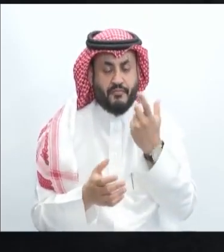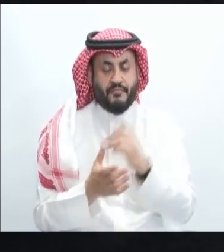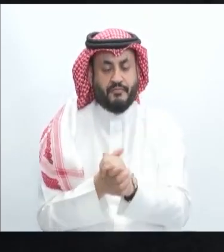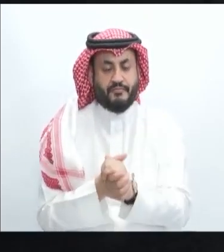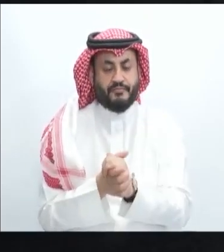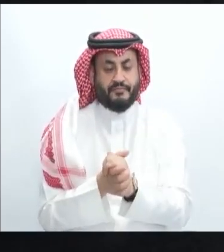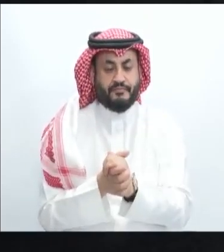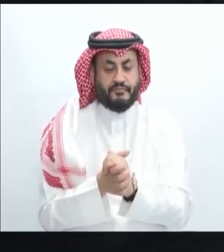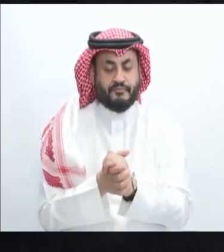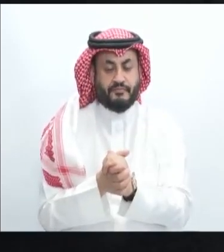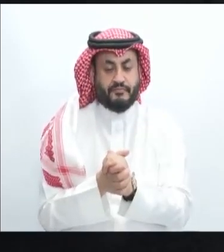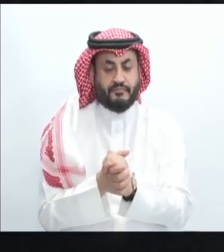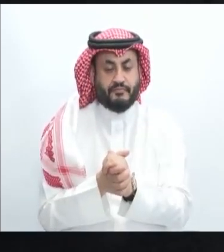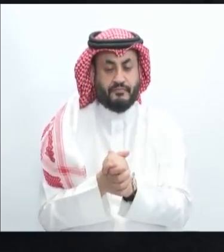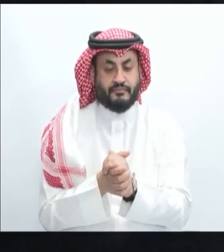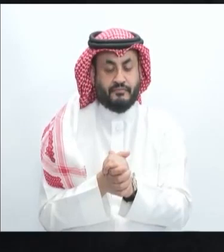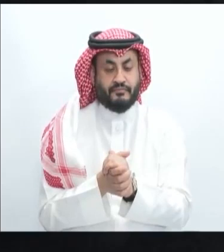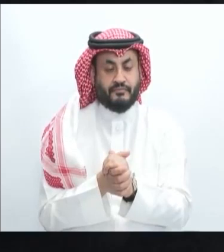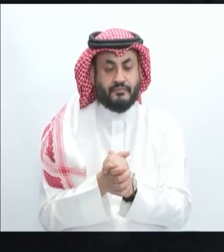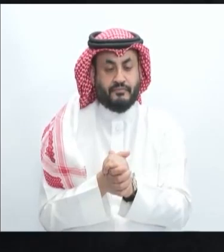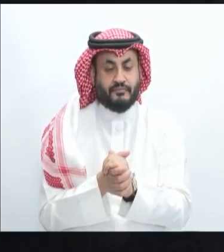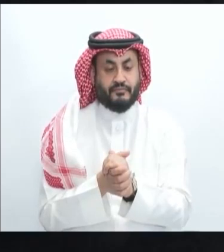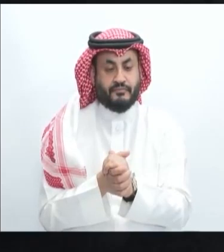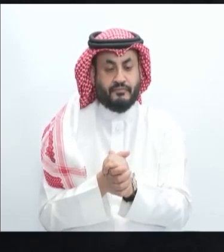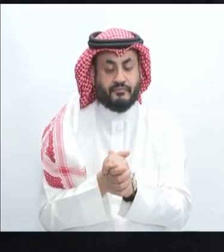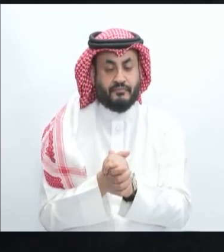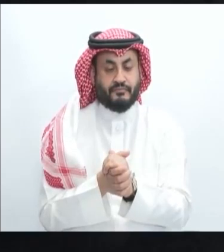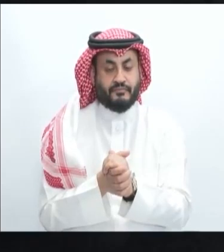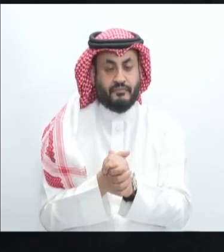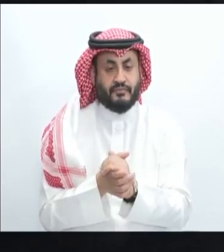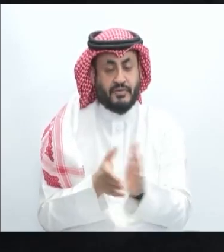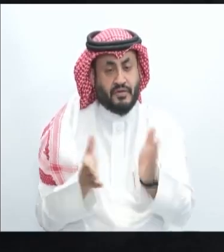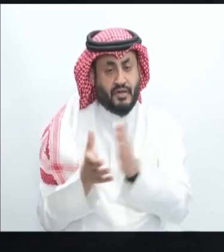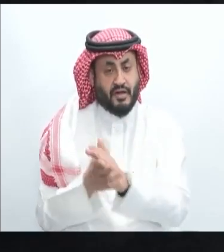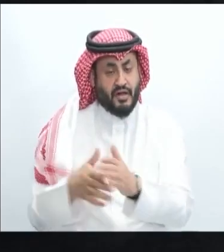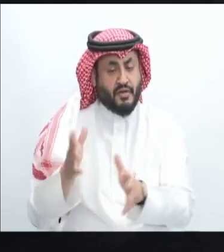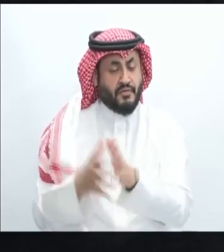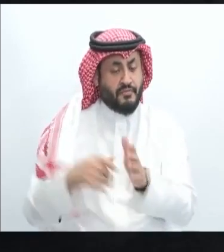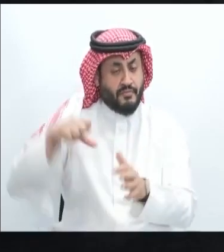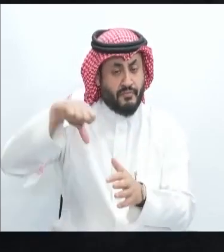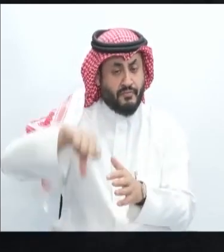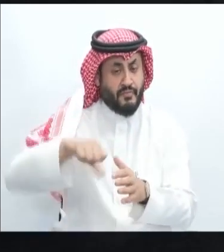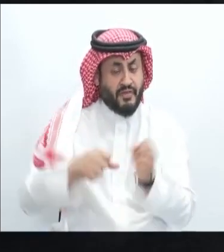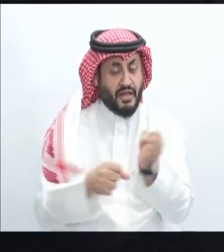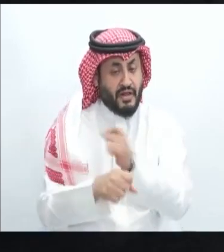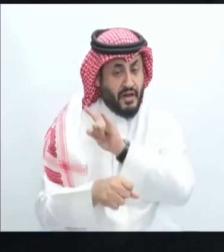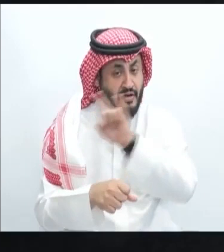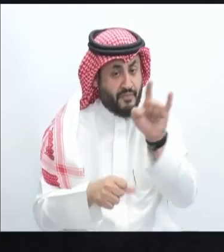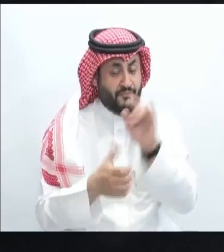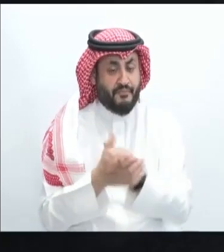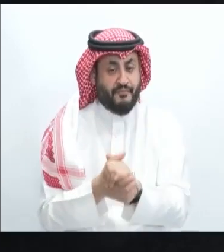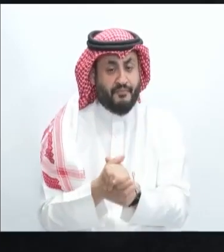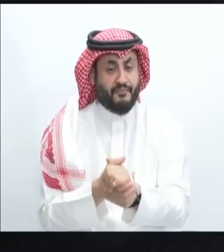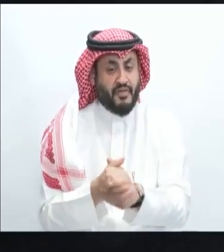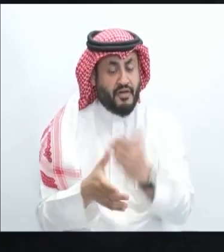life. And also, we do have something or bad things that we should not do,